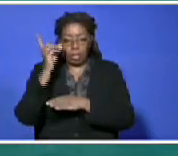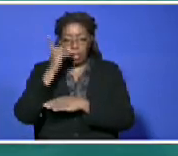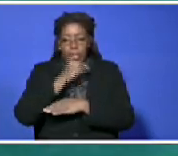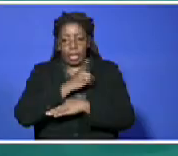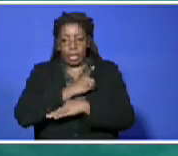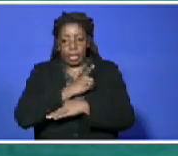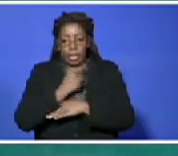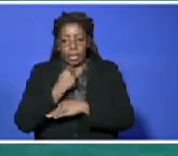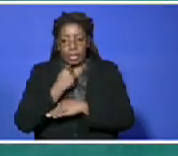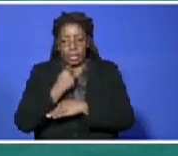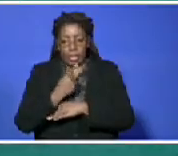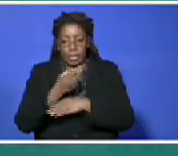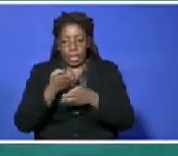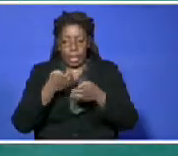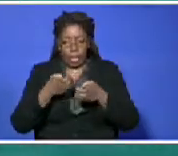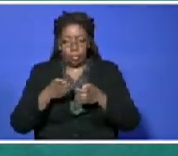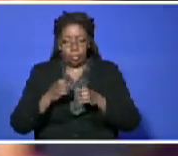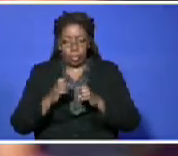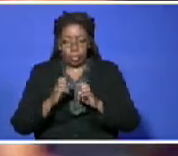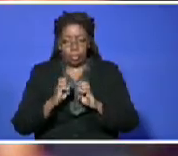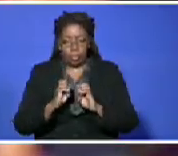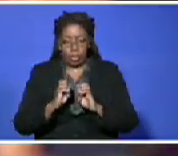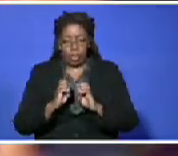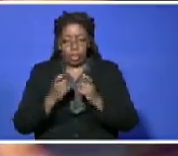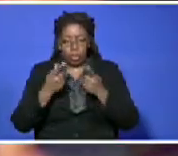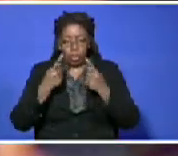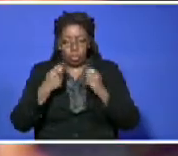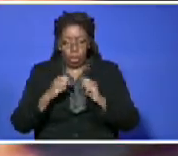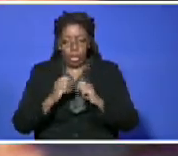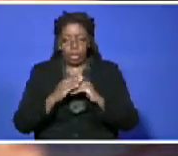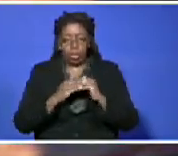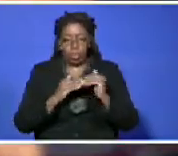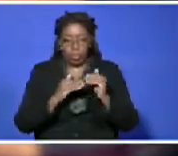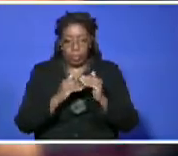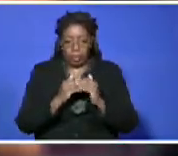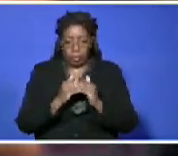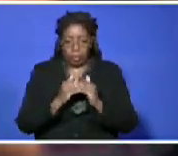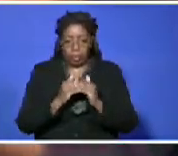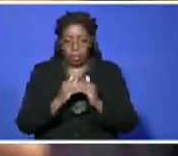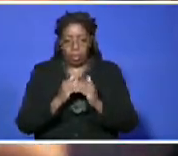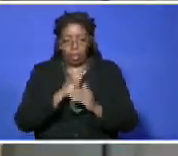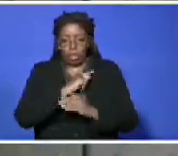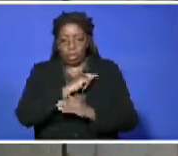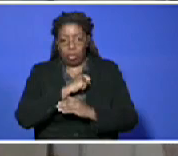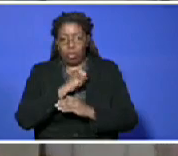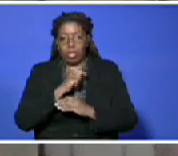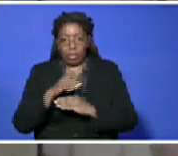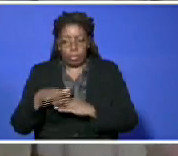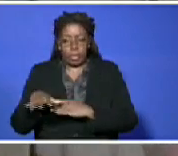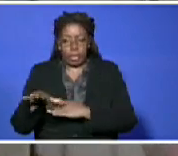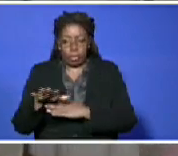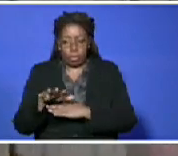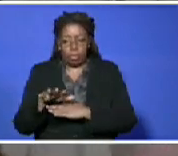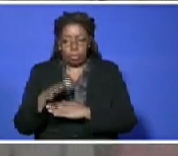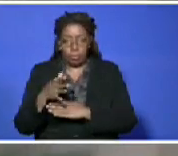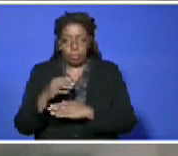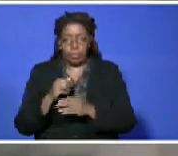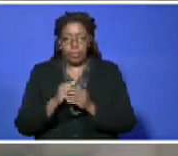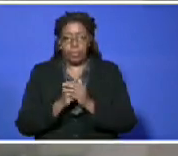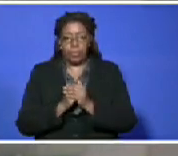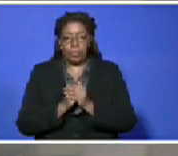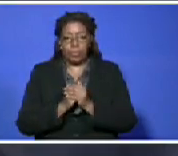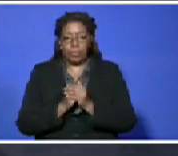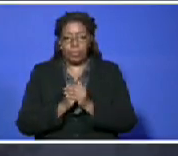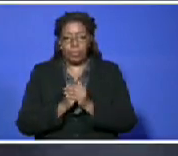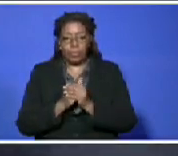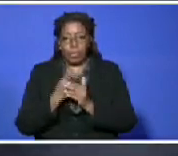says efforts continue to rebuild the tourism sector with COVID-19 health and safety protocols in mind.